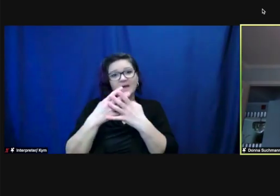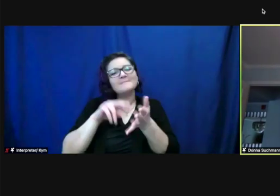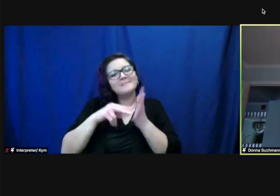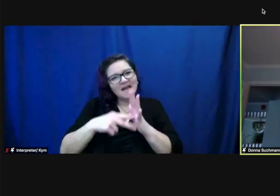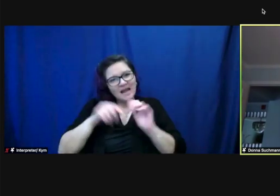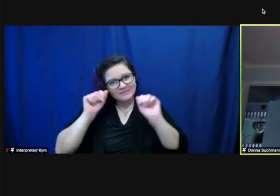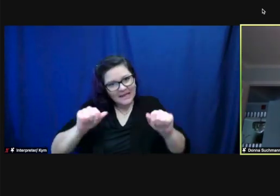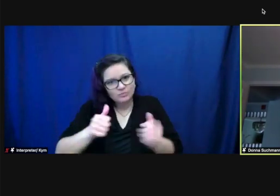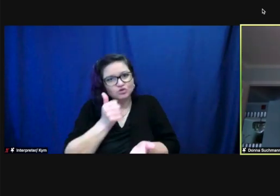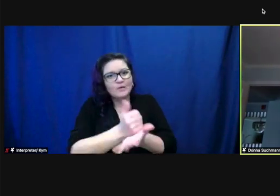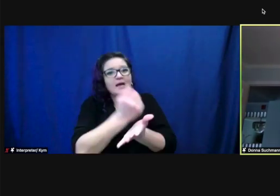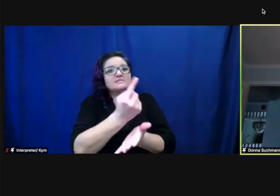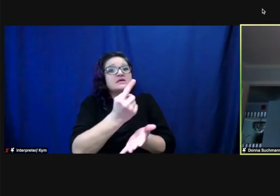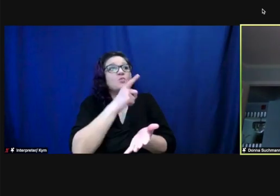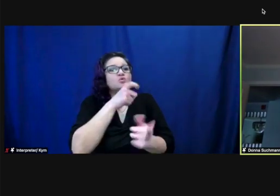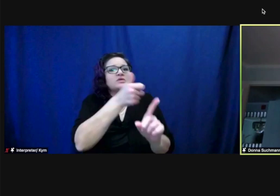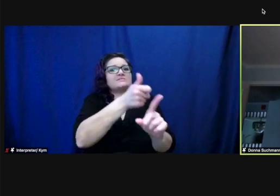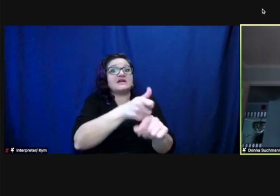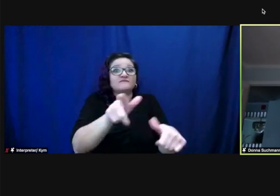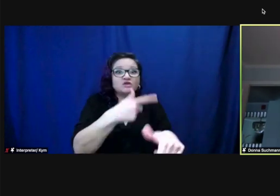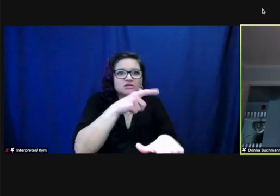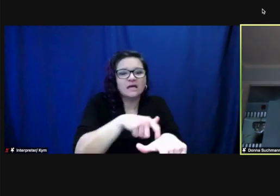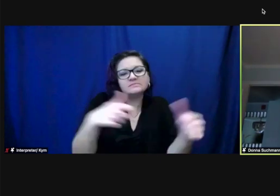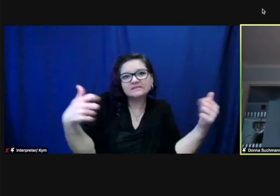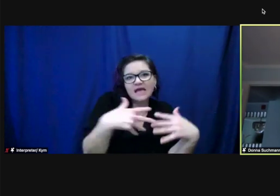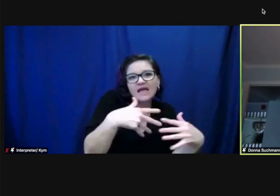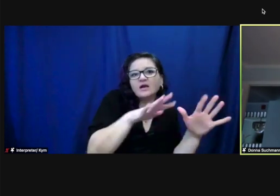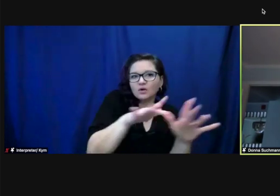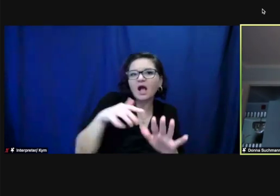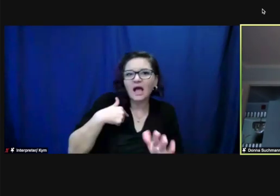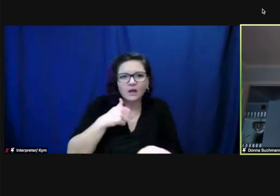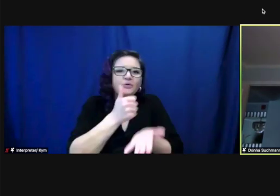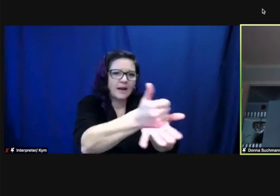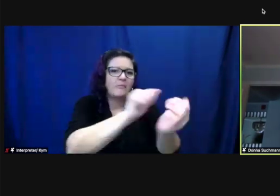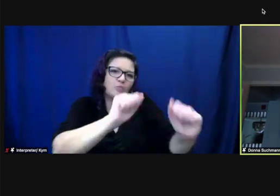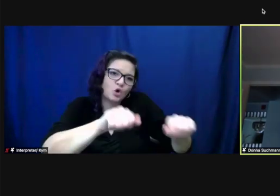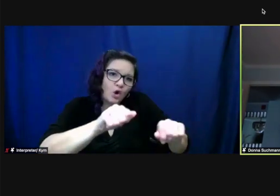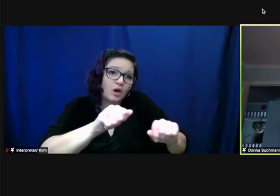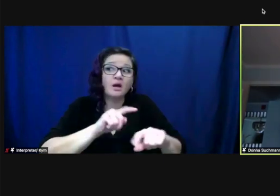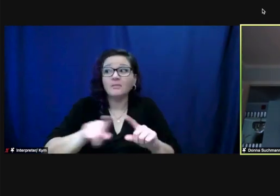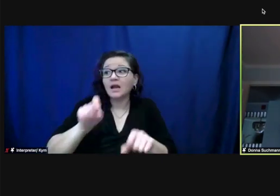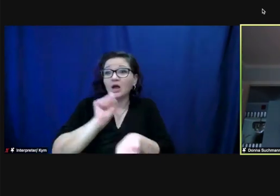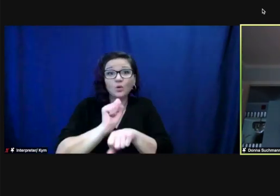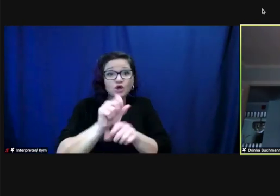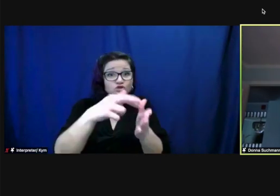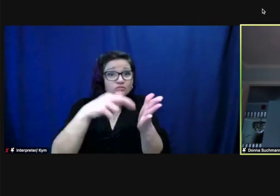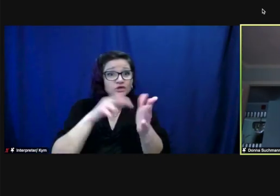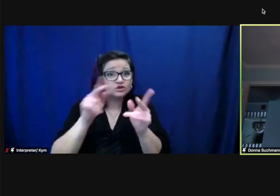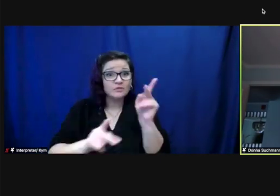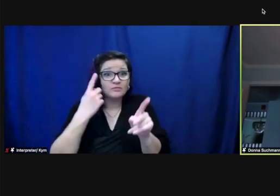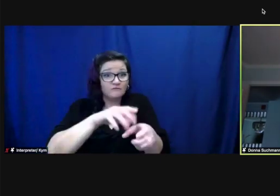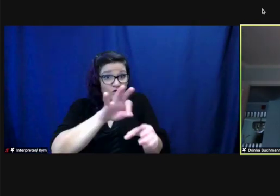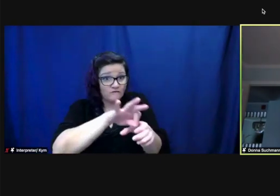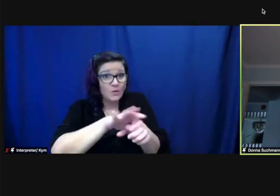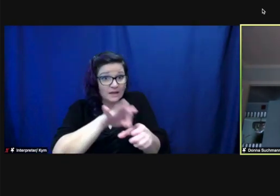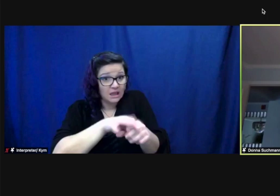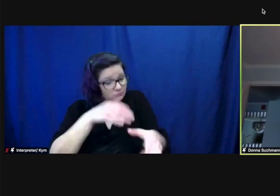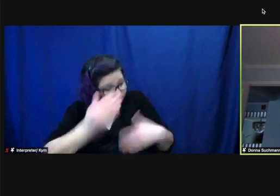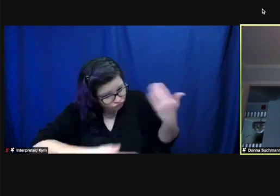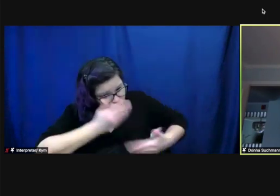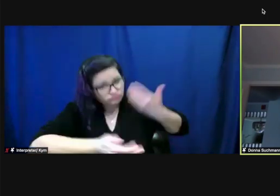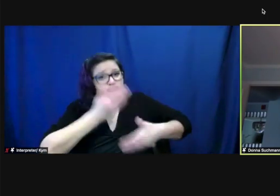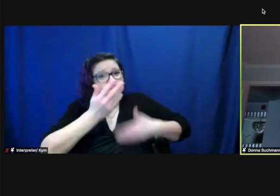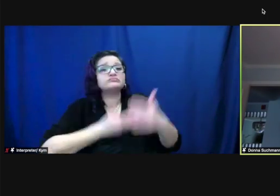else who was very frightened. But I worked to register people to vote